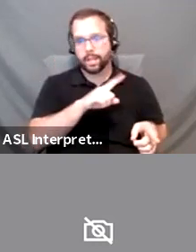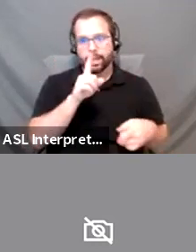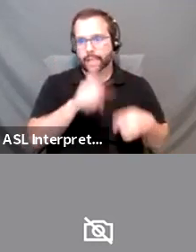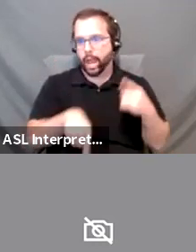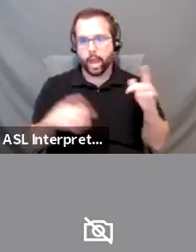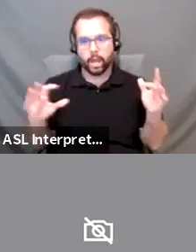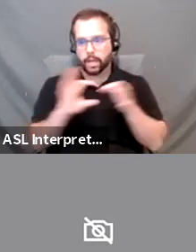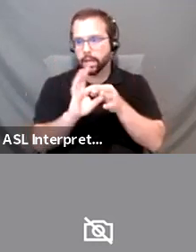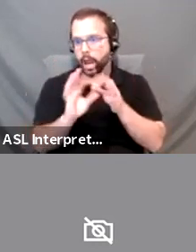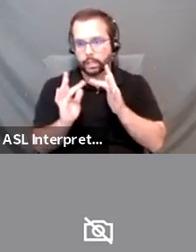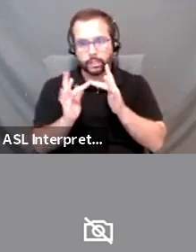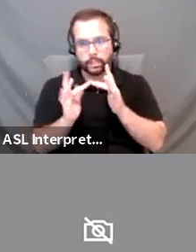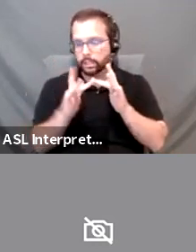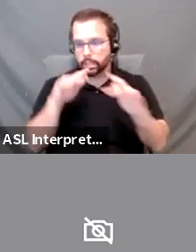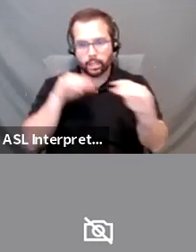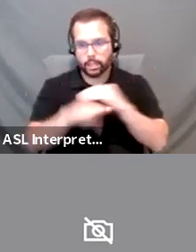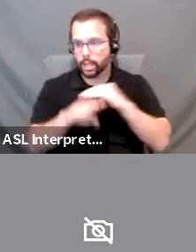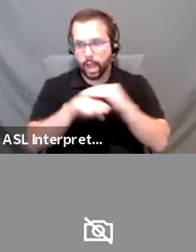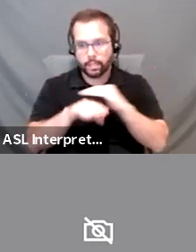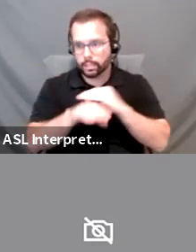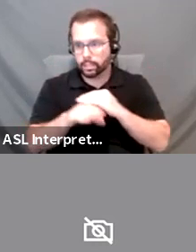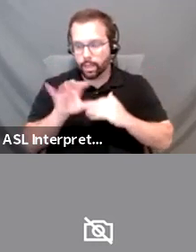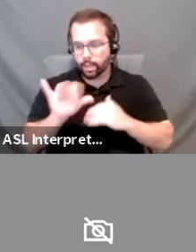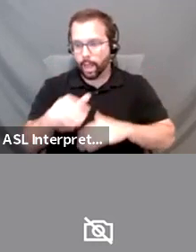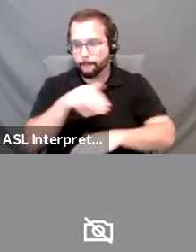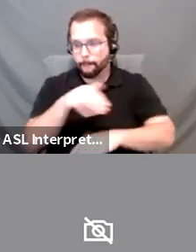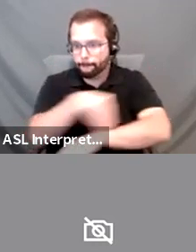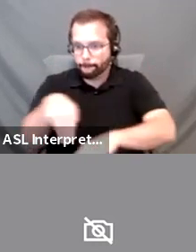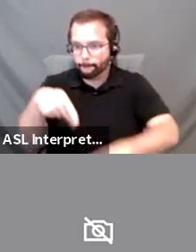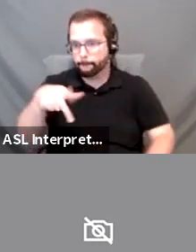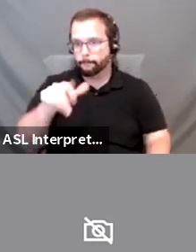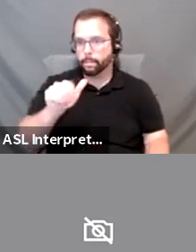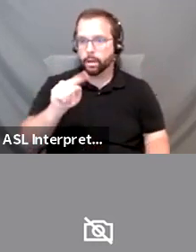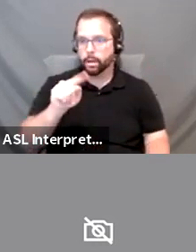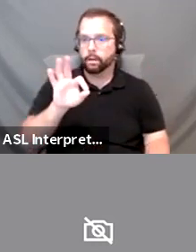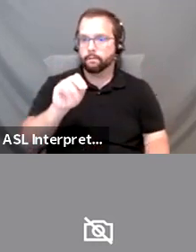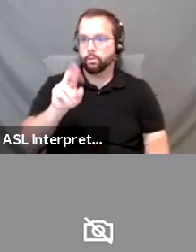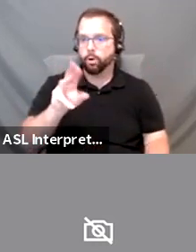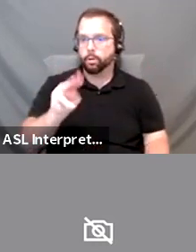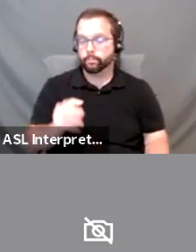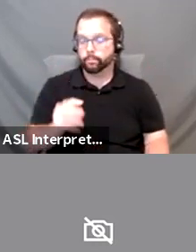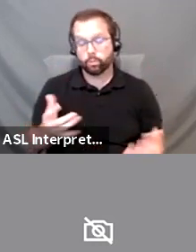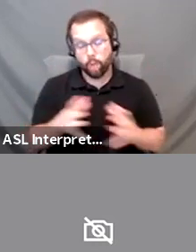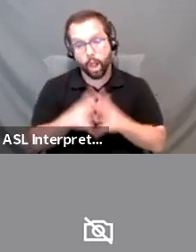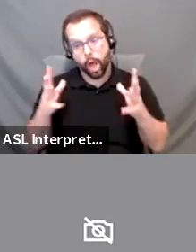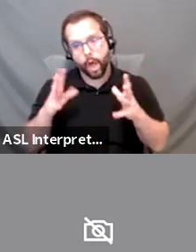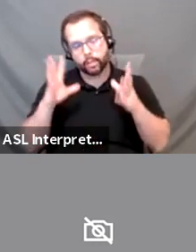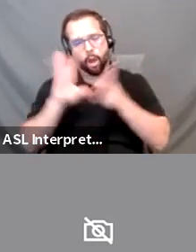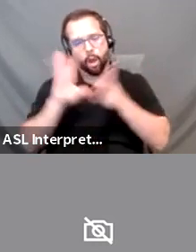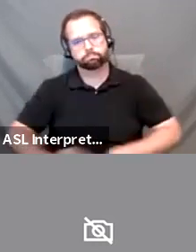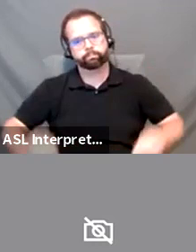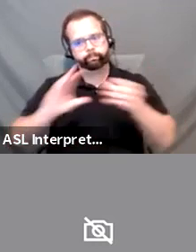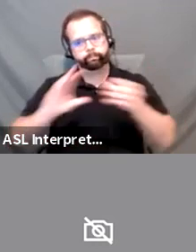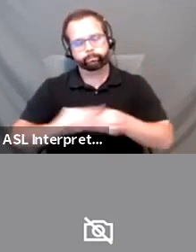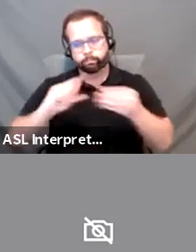lot to, a lot to unravel with all those thoughts. But today, I really just want it to be a lot about how we can just share what we've learned